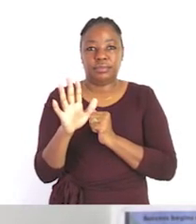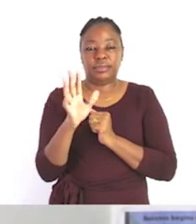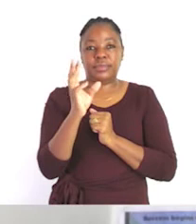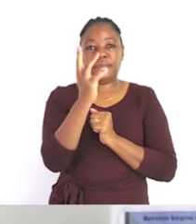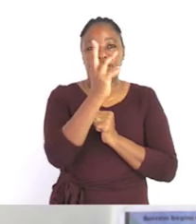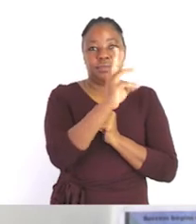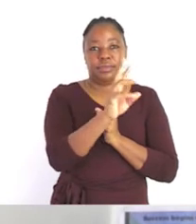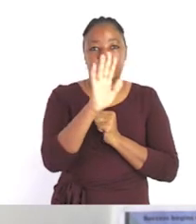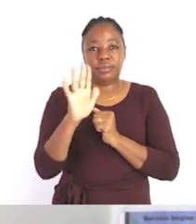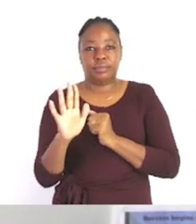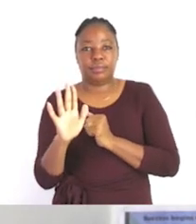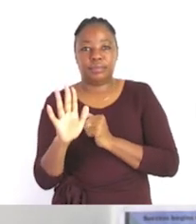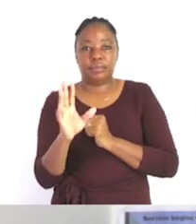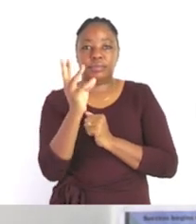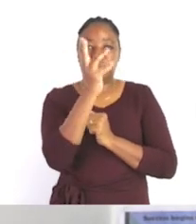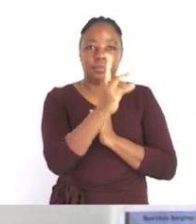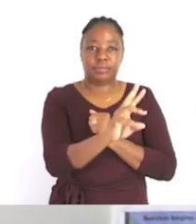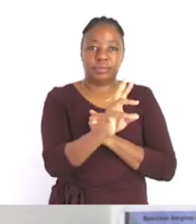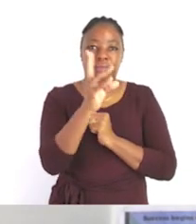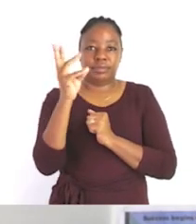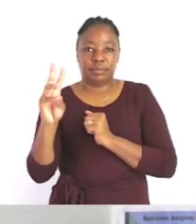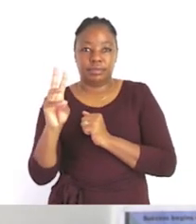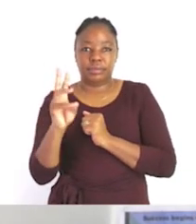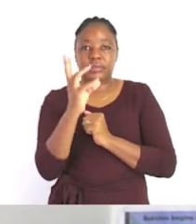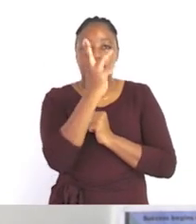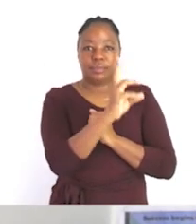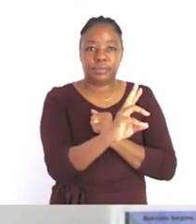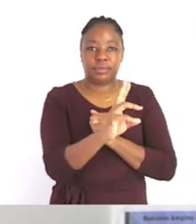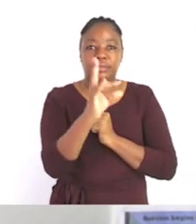65, 66, 67,